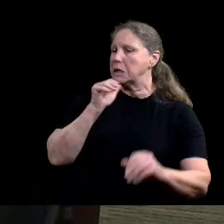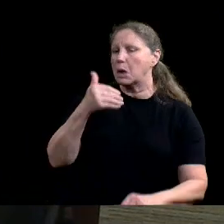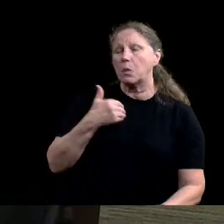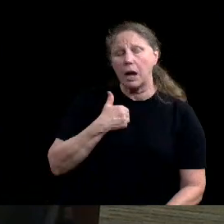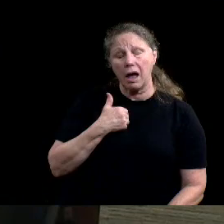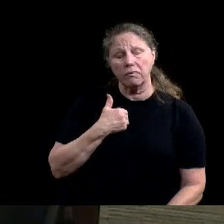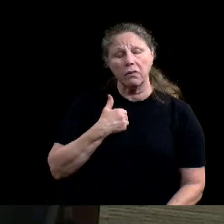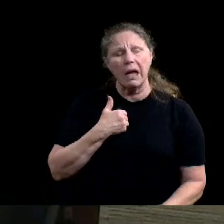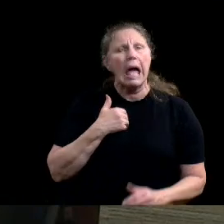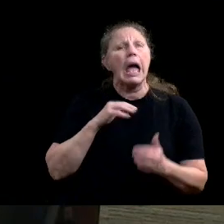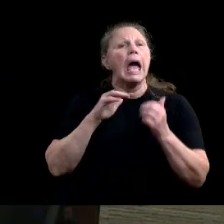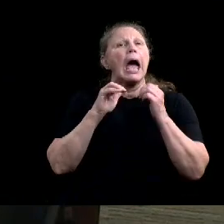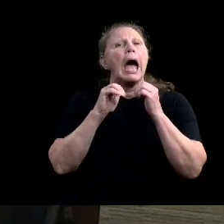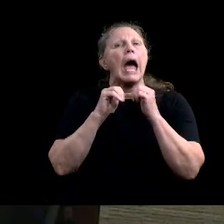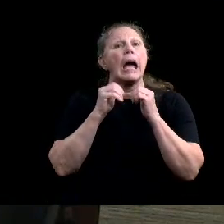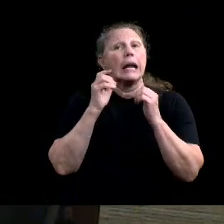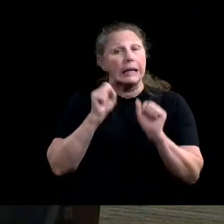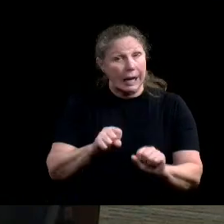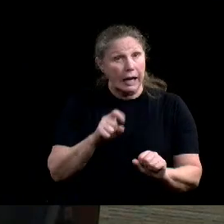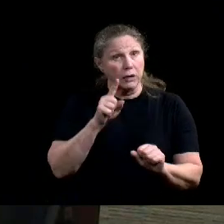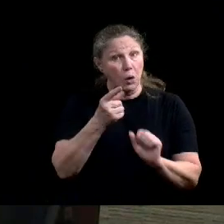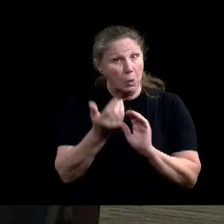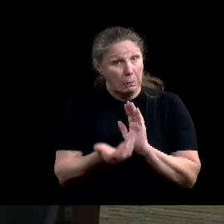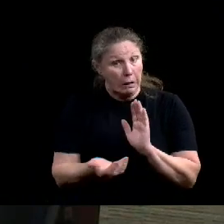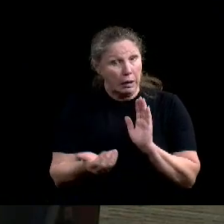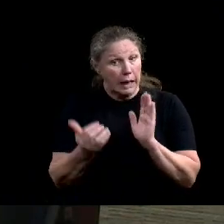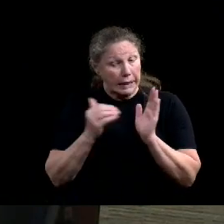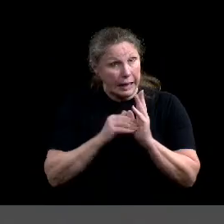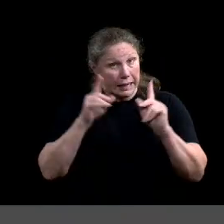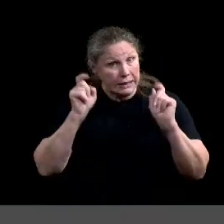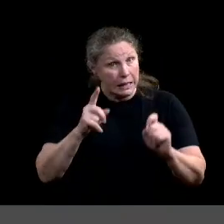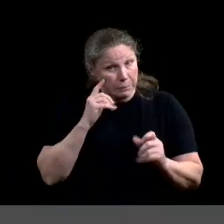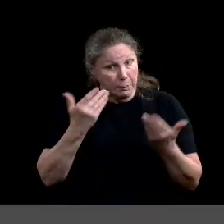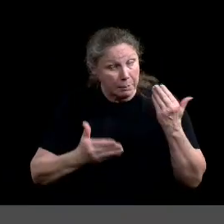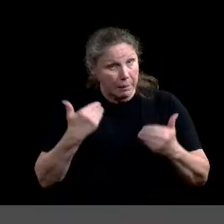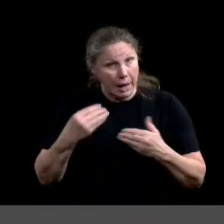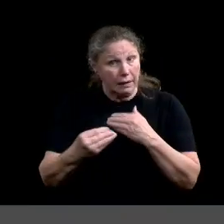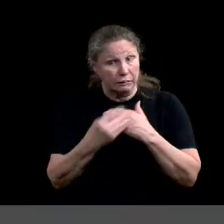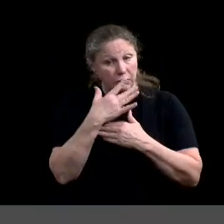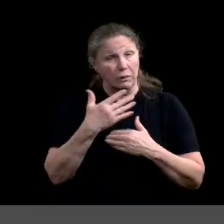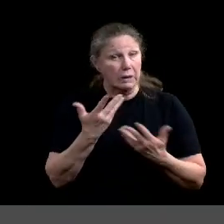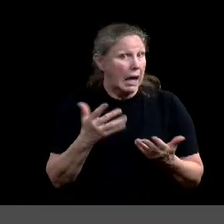test. What about a retest? Dr. Griggs?